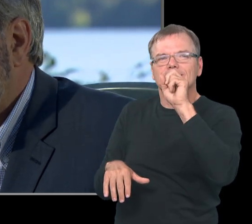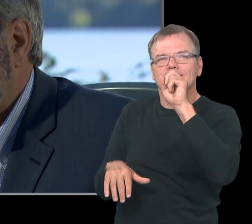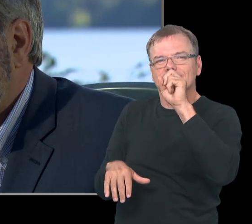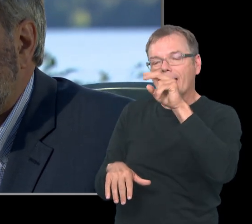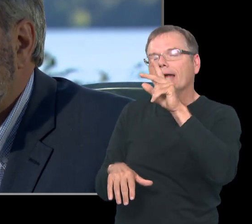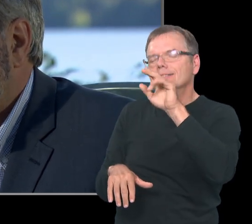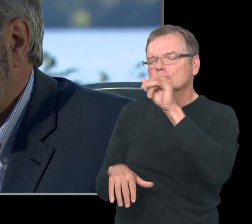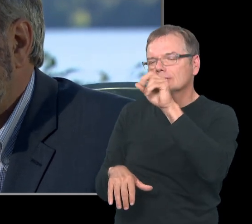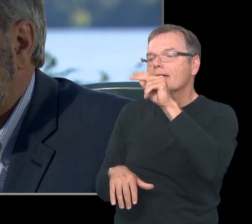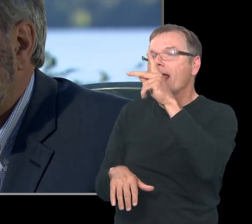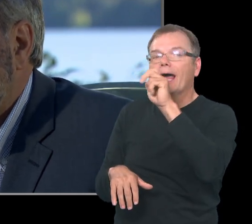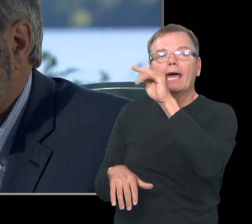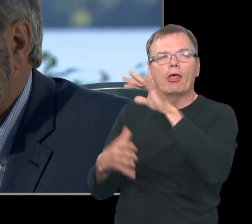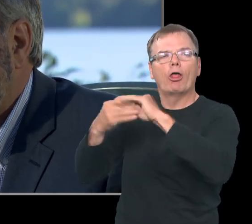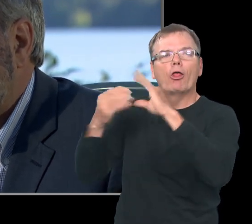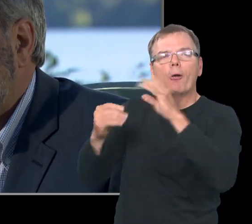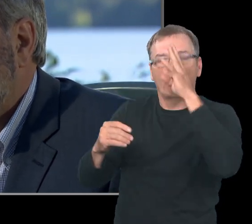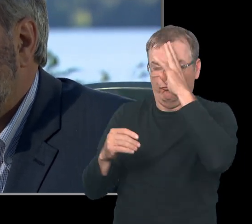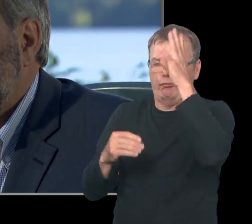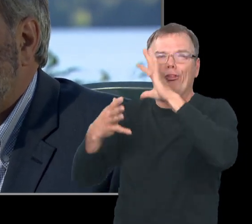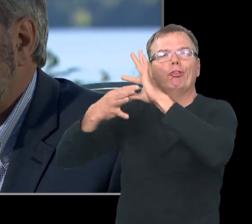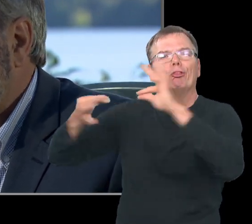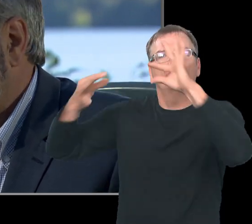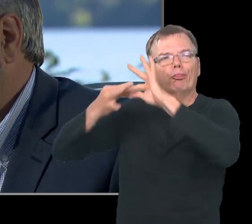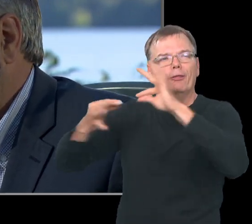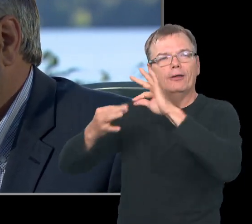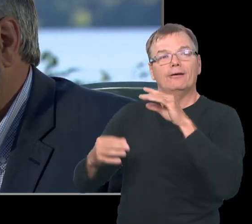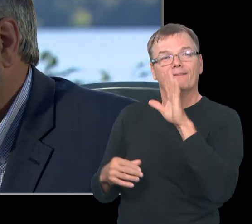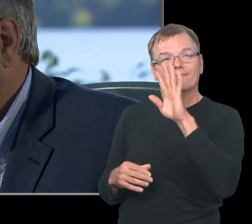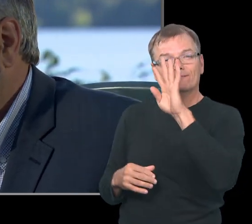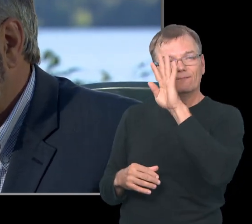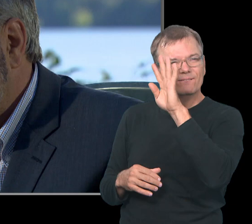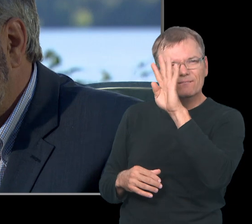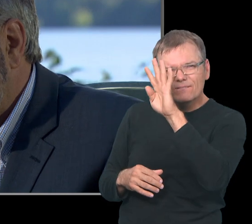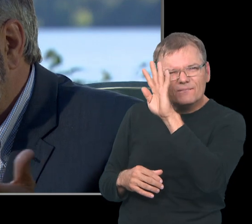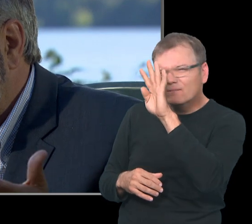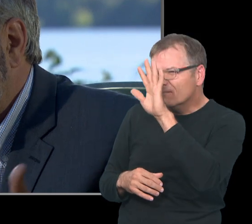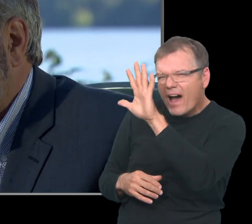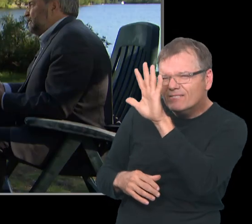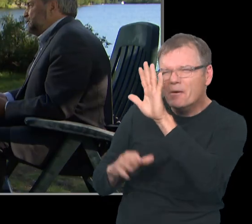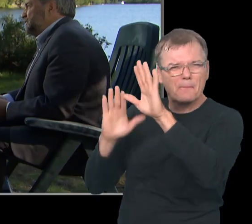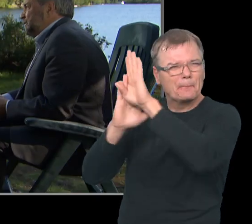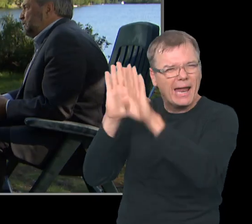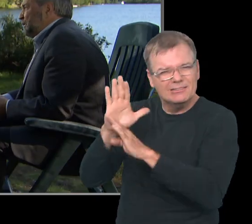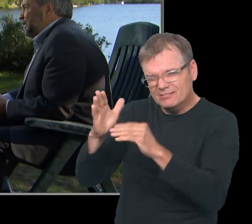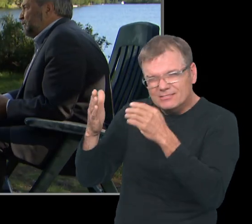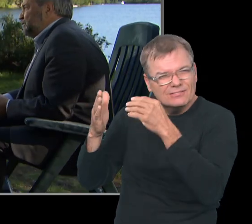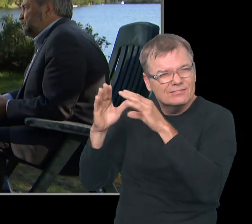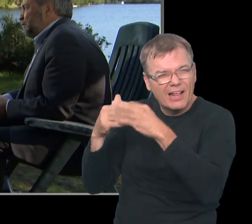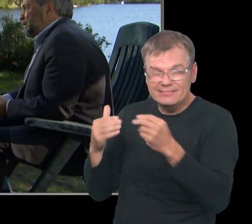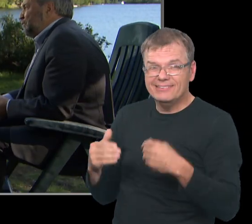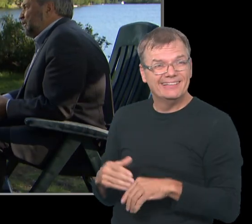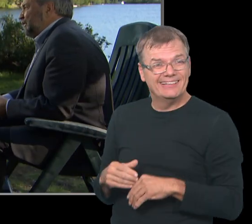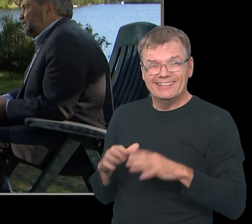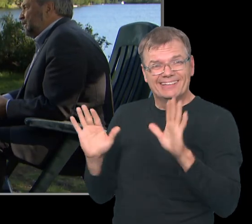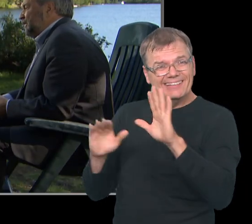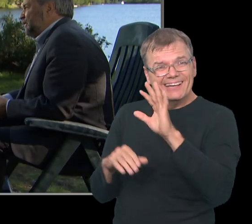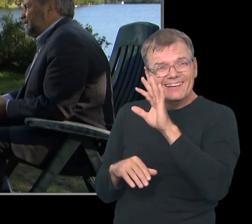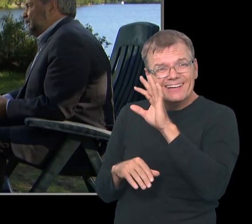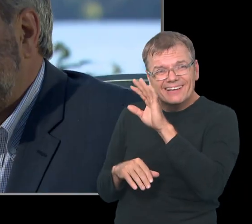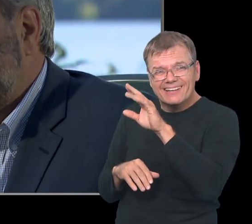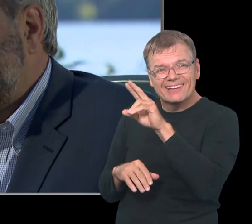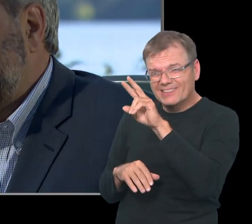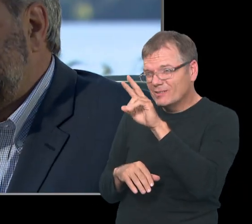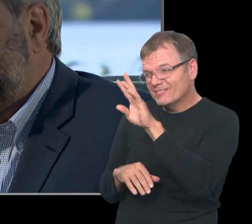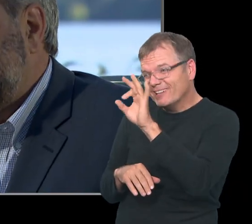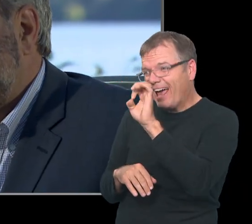had $5 billion where we had $940 million. So if they're going to make stuff up about us, Peter, I hope you don't mind if I just knock down those straw men one after the other.